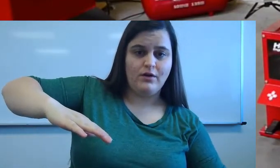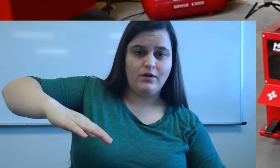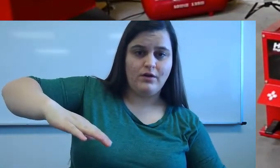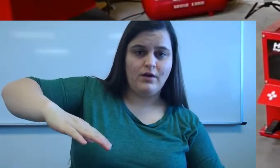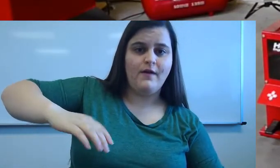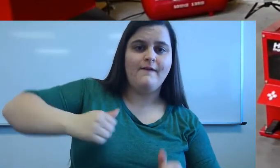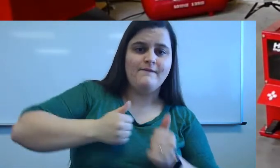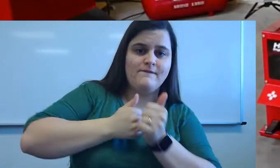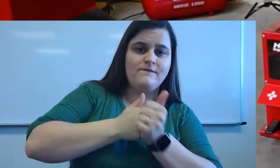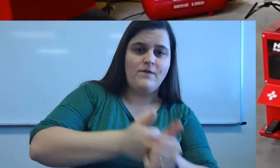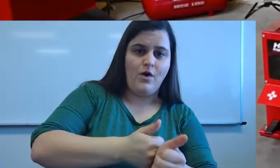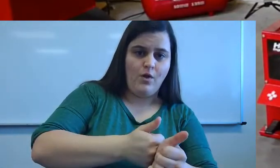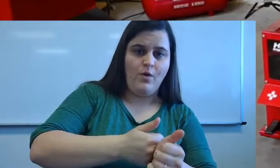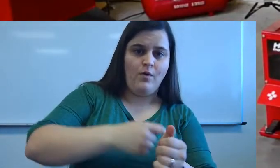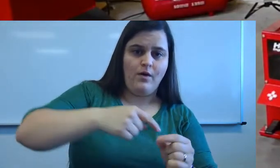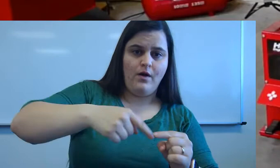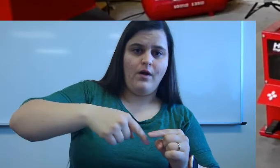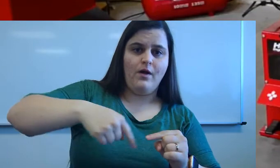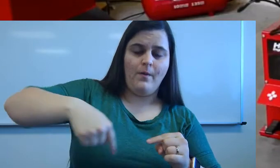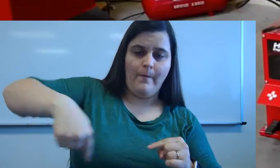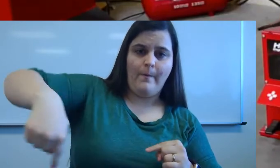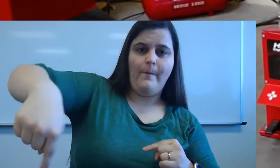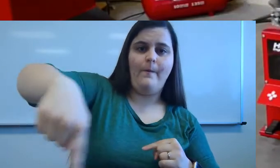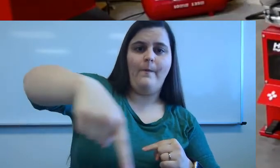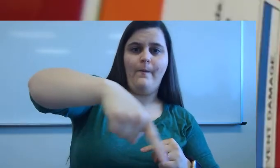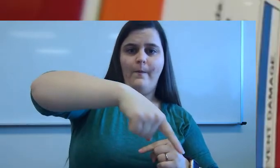and just following the rotation with my arm.